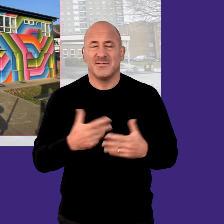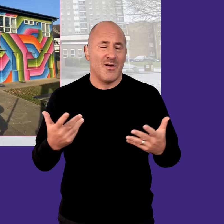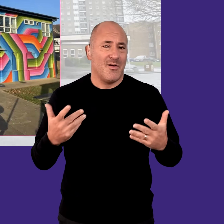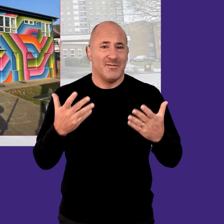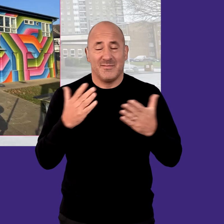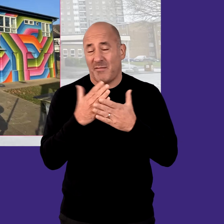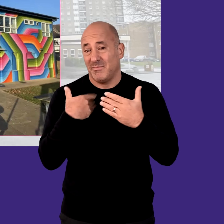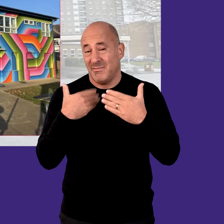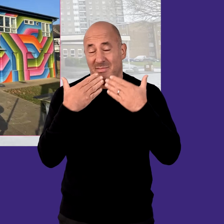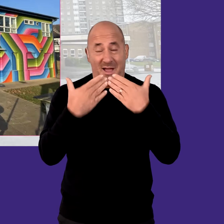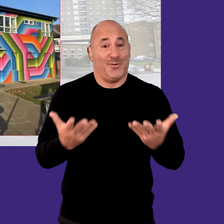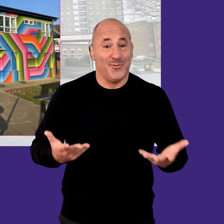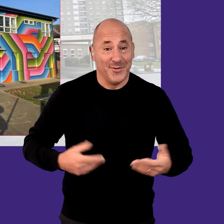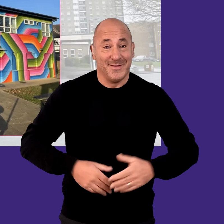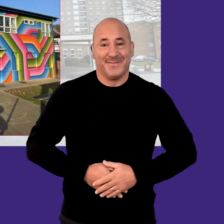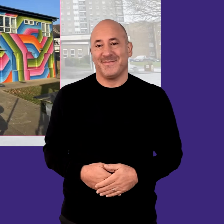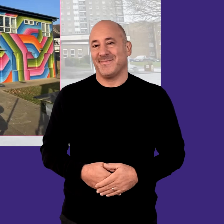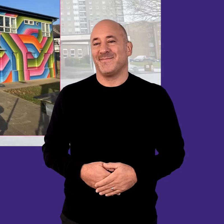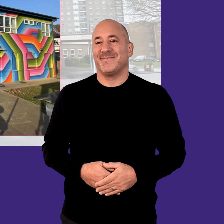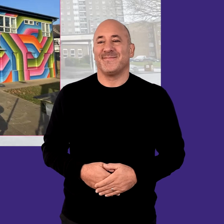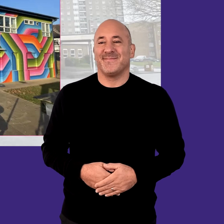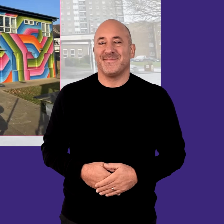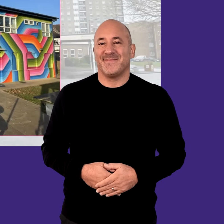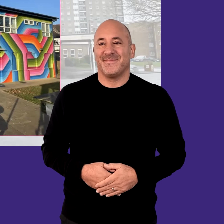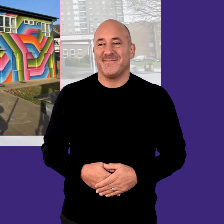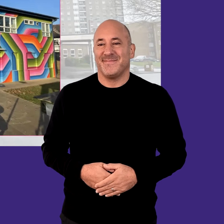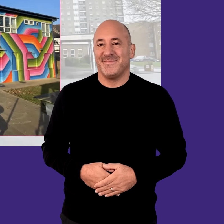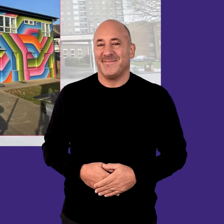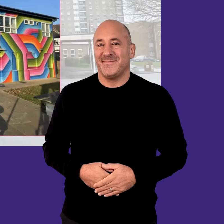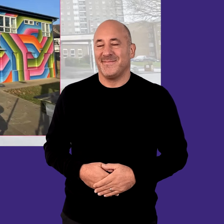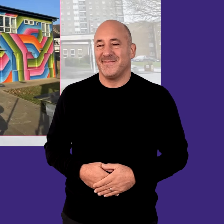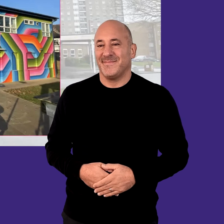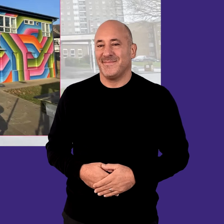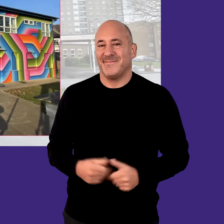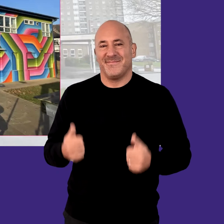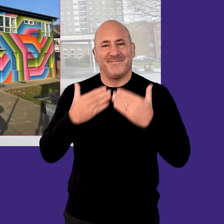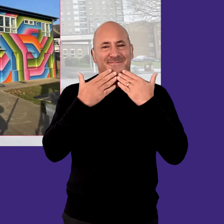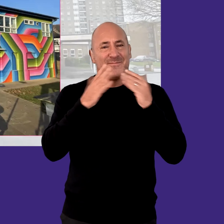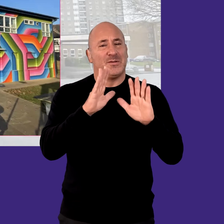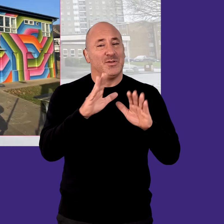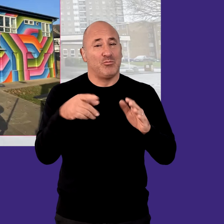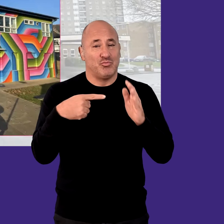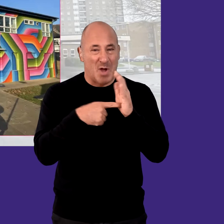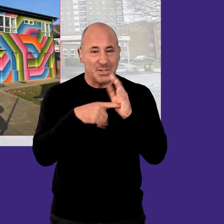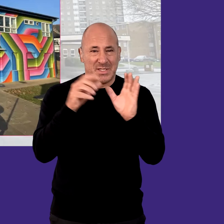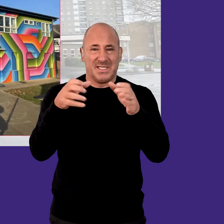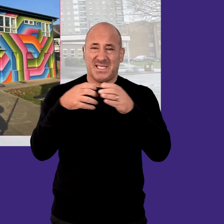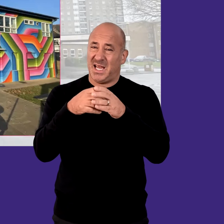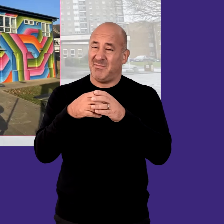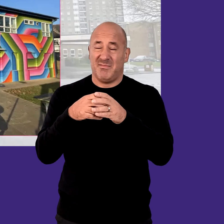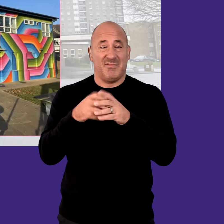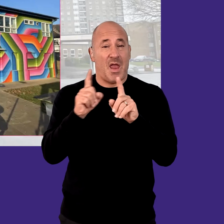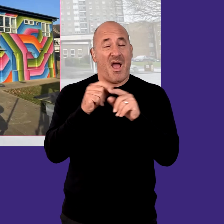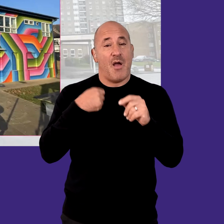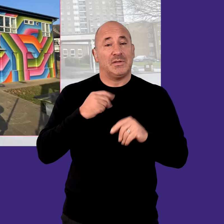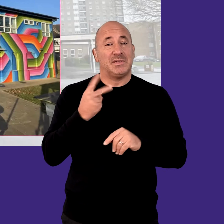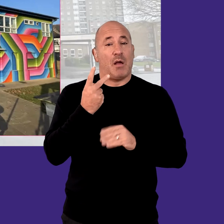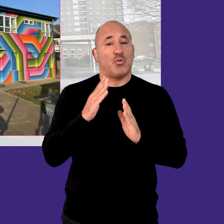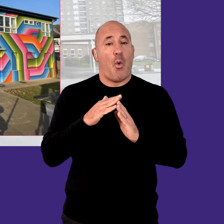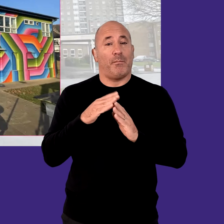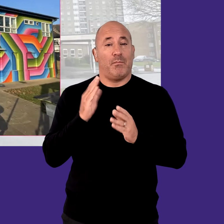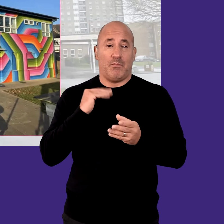nothing but positive from us. So thank you. Thanks, Tracy. I will say that Tracy and her team have been like a